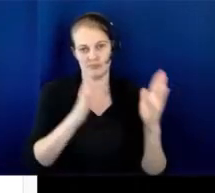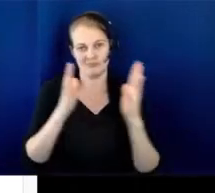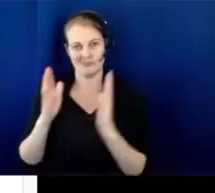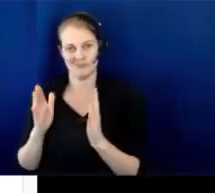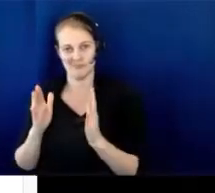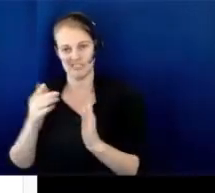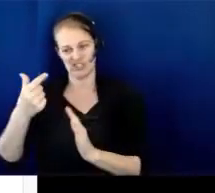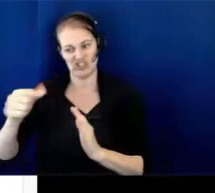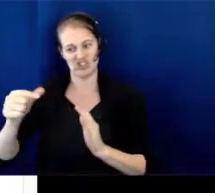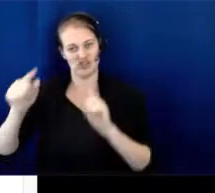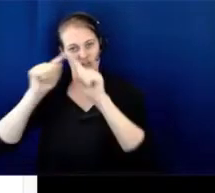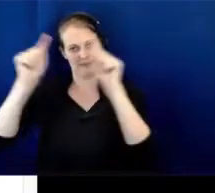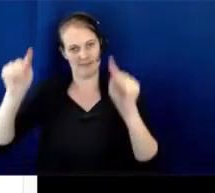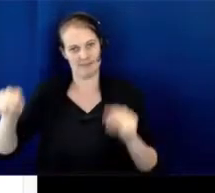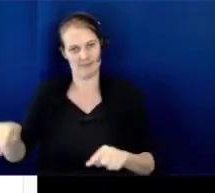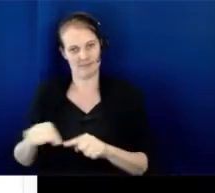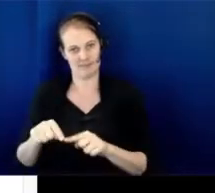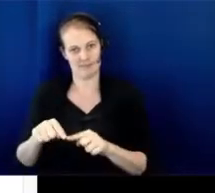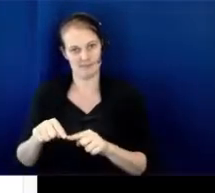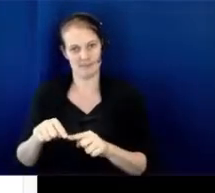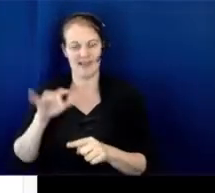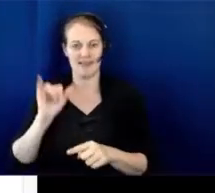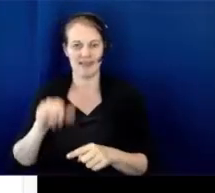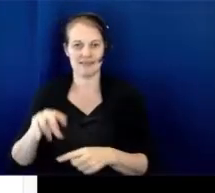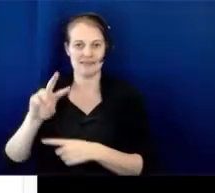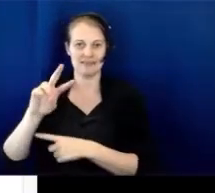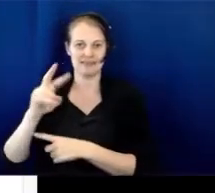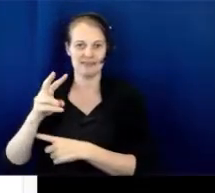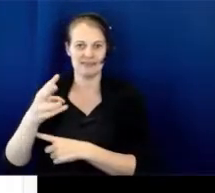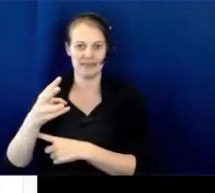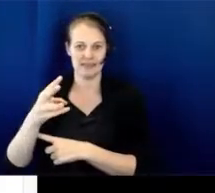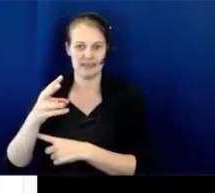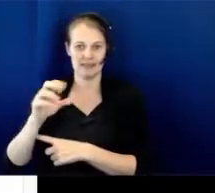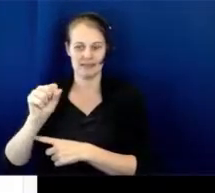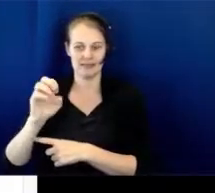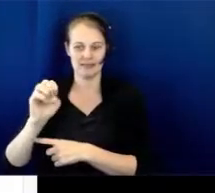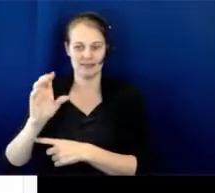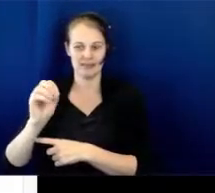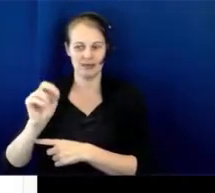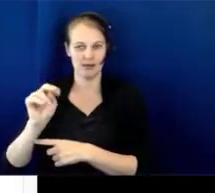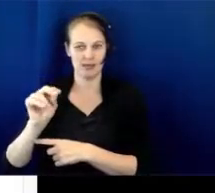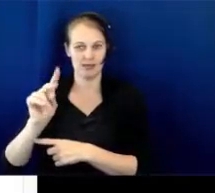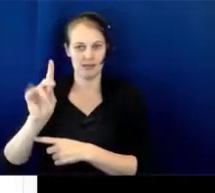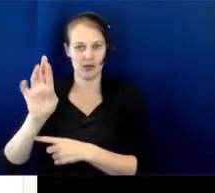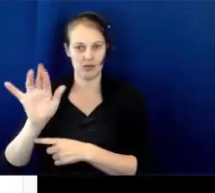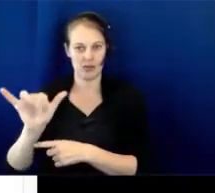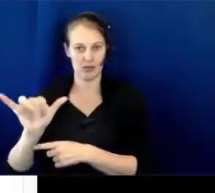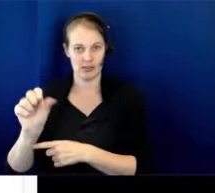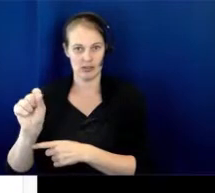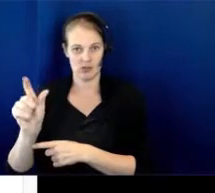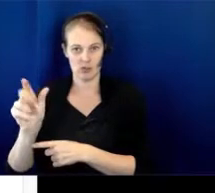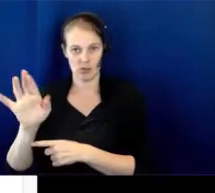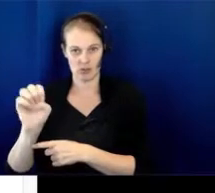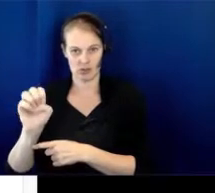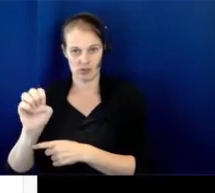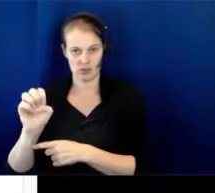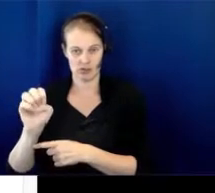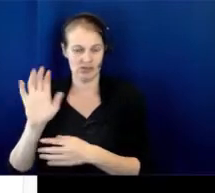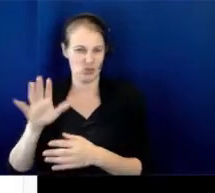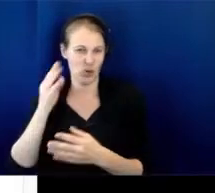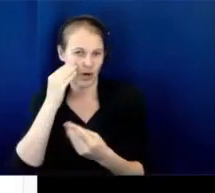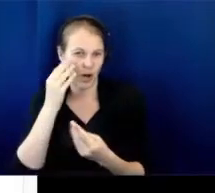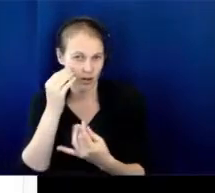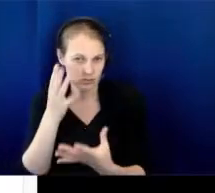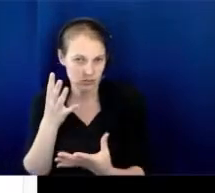green square, this is your secondary source. Now, I always like to say the secondary source should be your content. So if you have